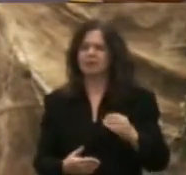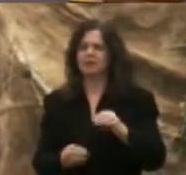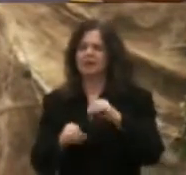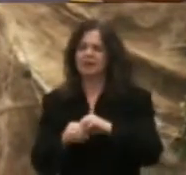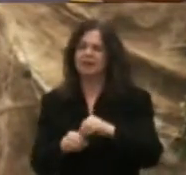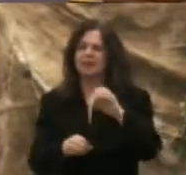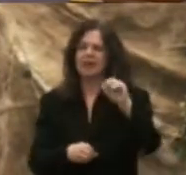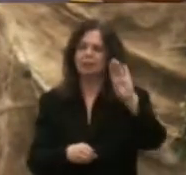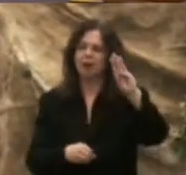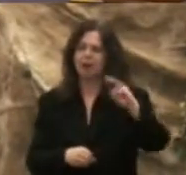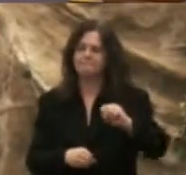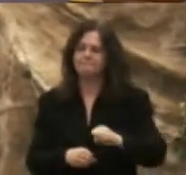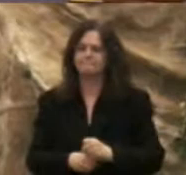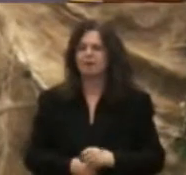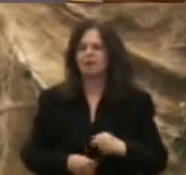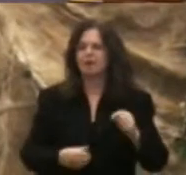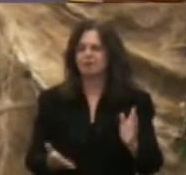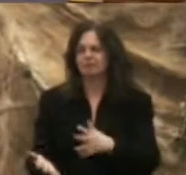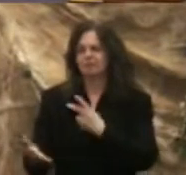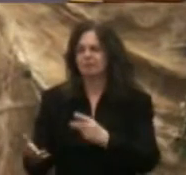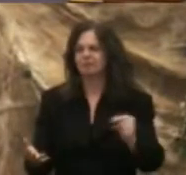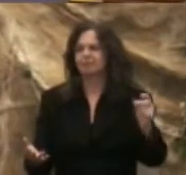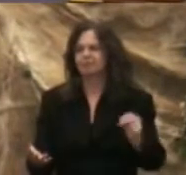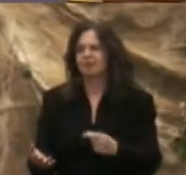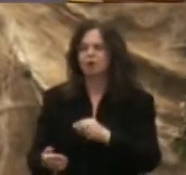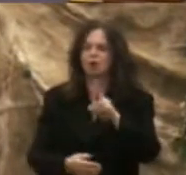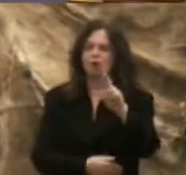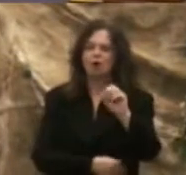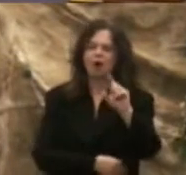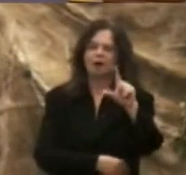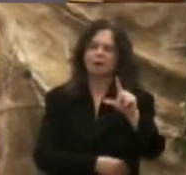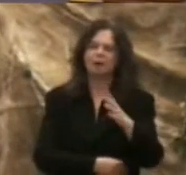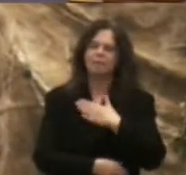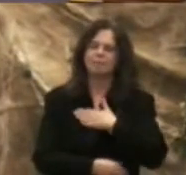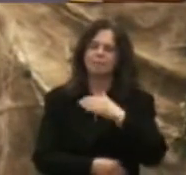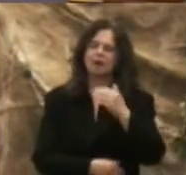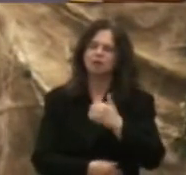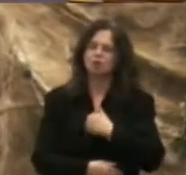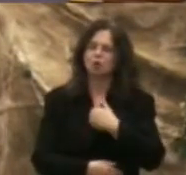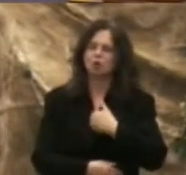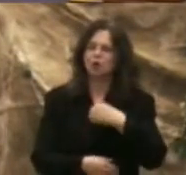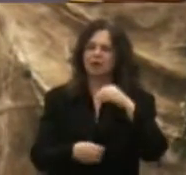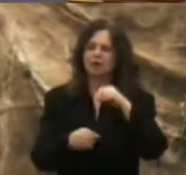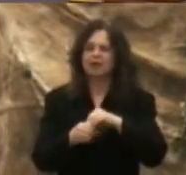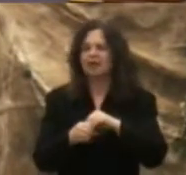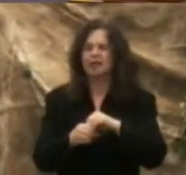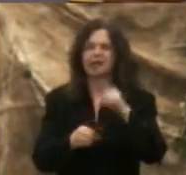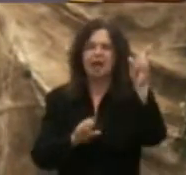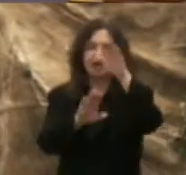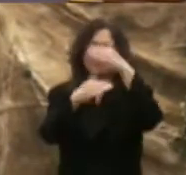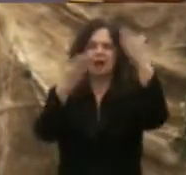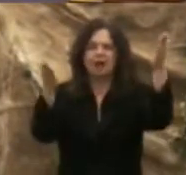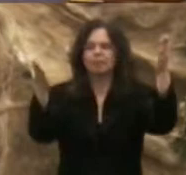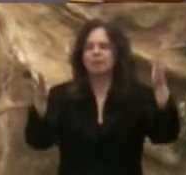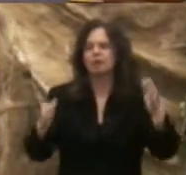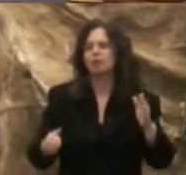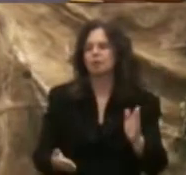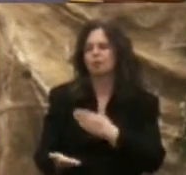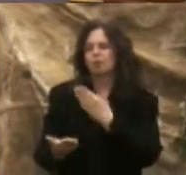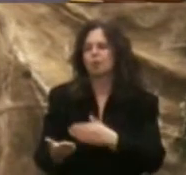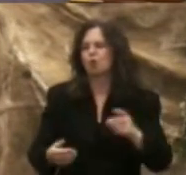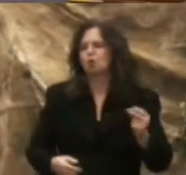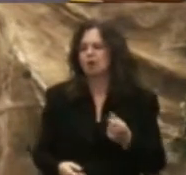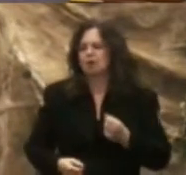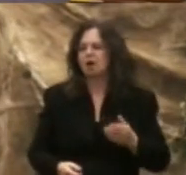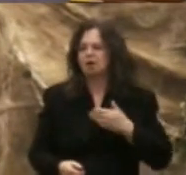bosom of Abraham, rock of my soul in the bosom of Abraham, oh, rock of my soul. And the song goes on to